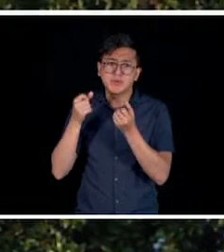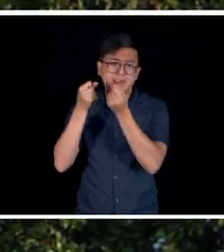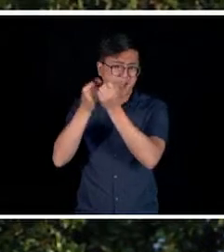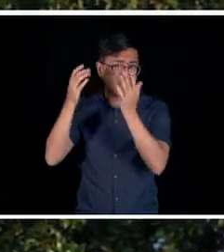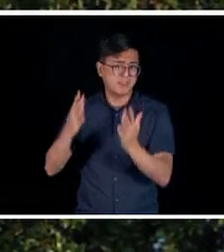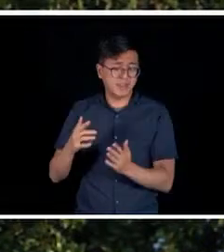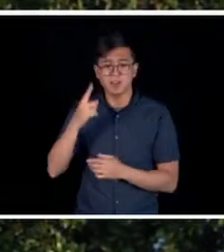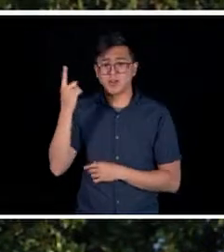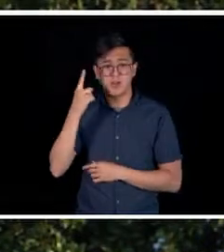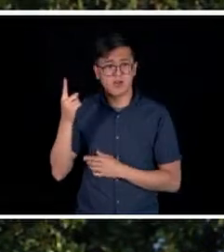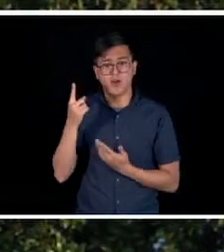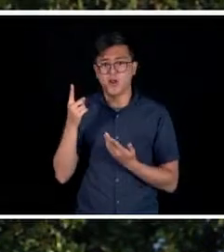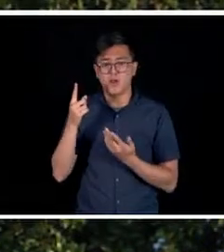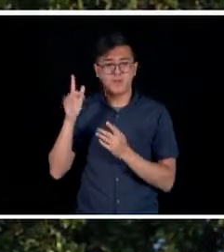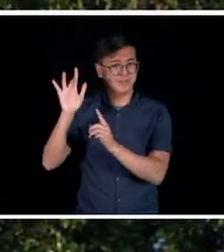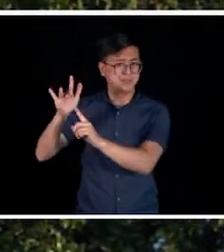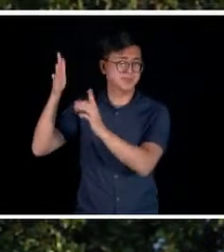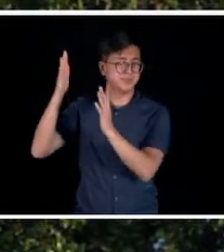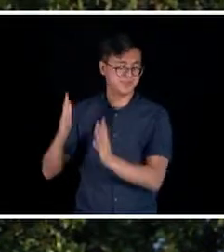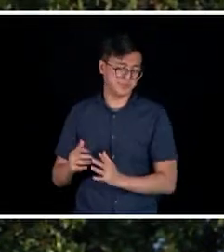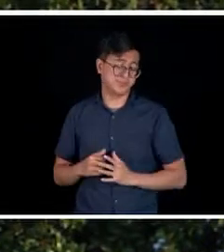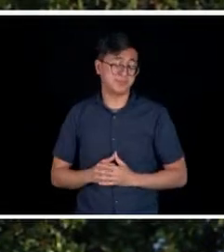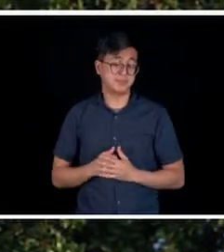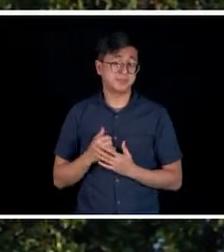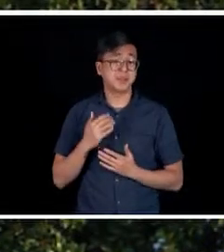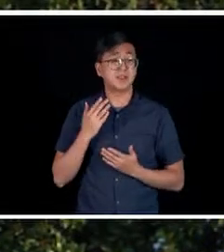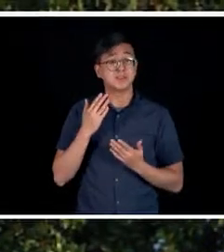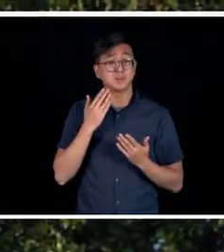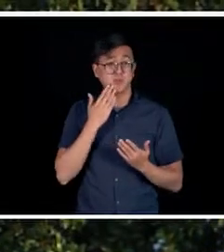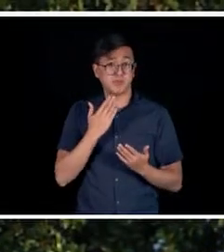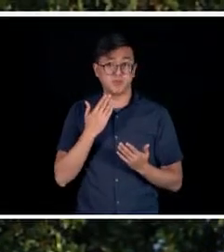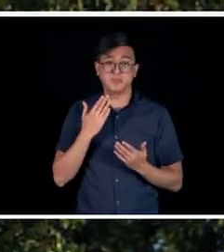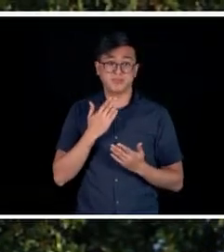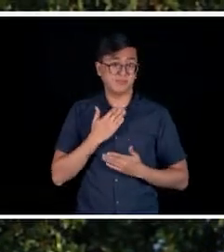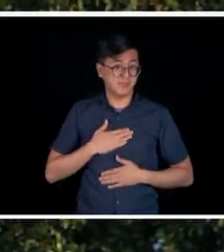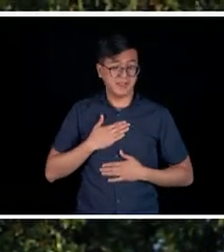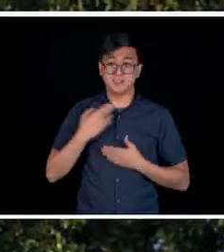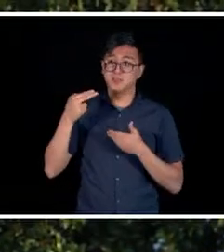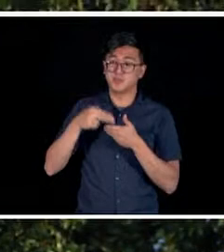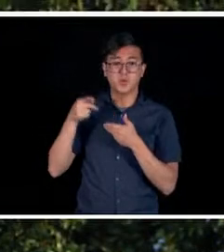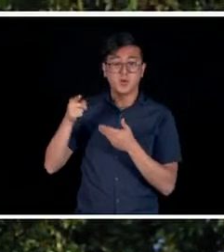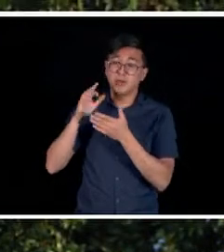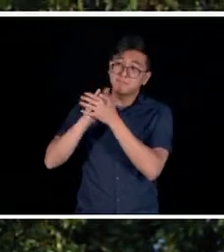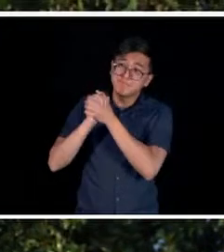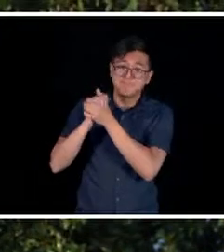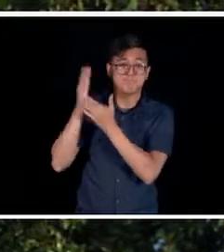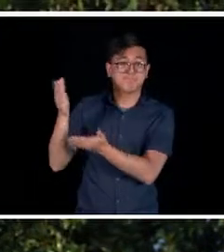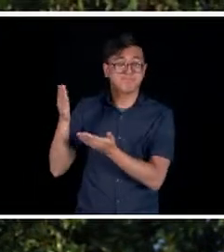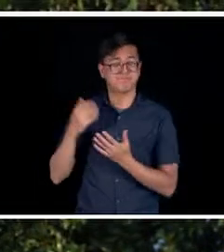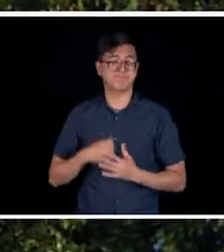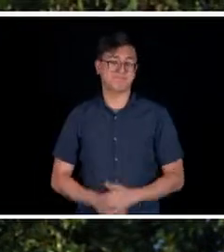a transfer champion. Please join us in thanking Lupita and wishing her well.